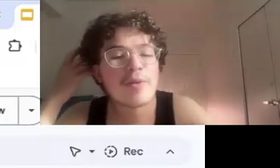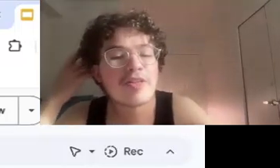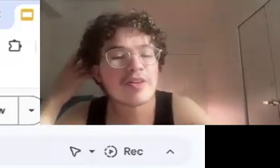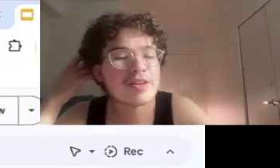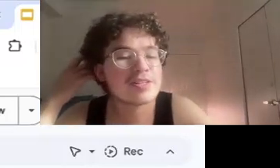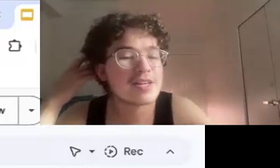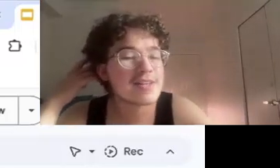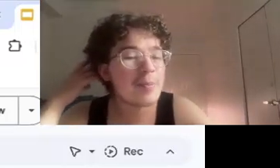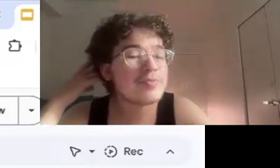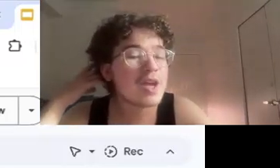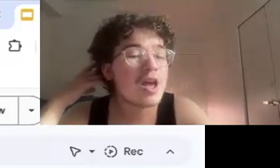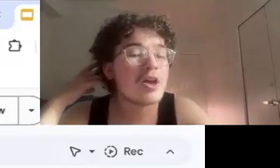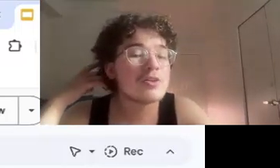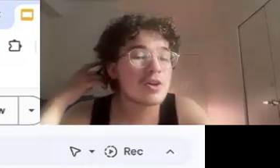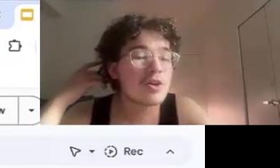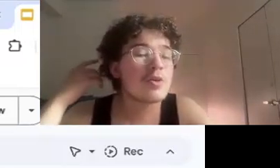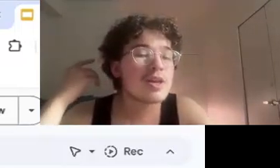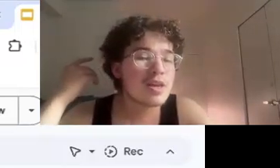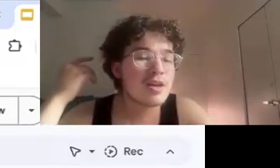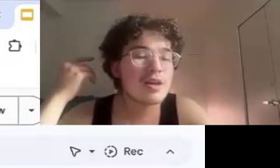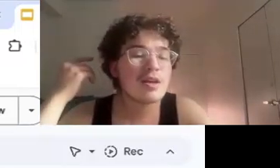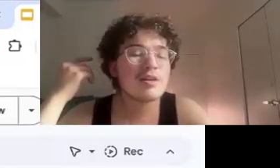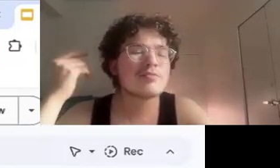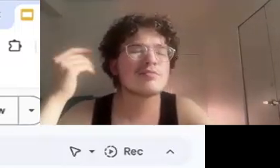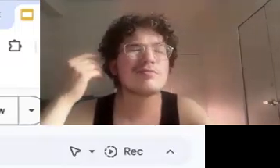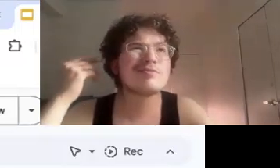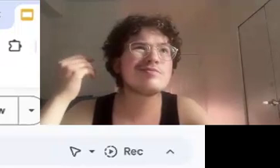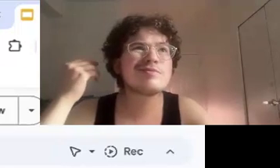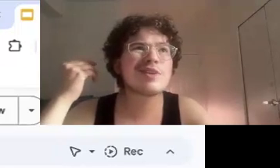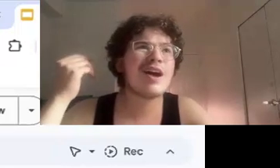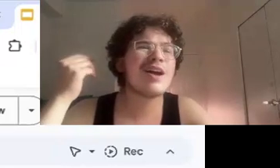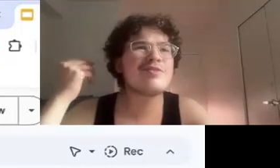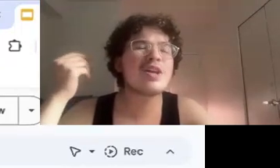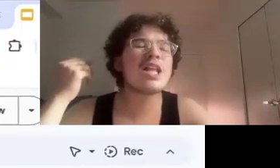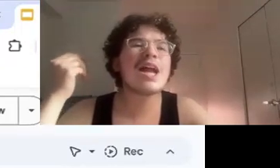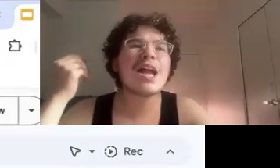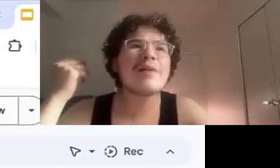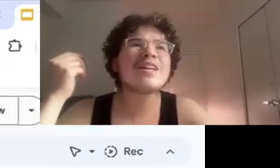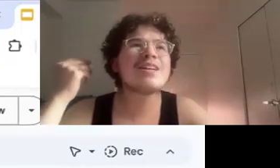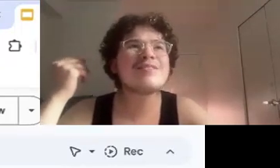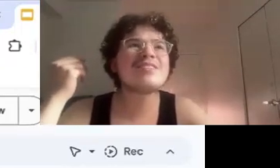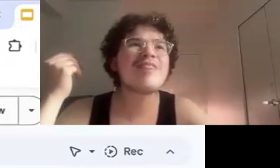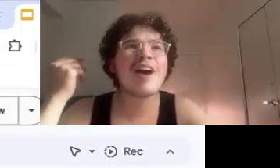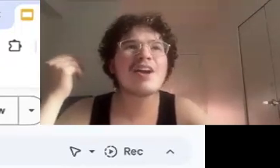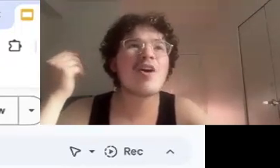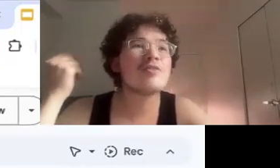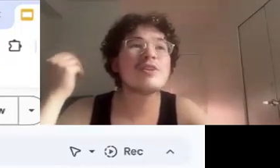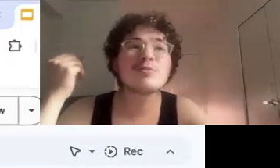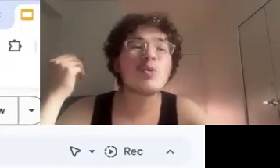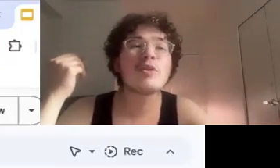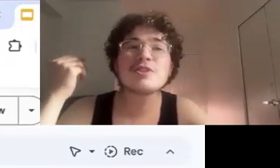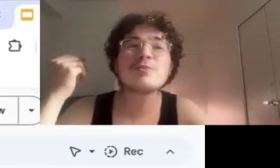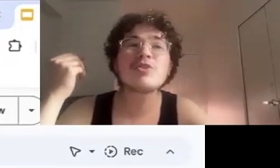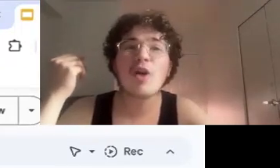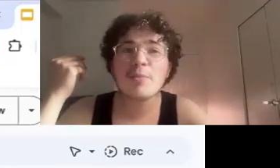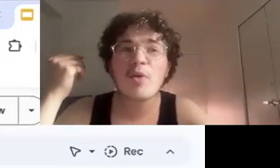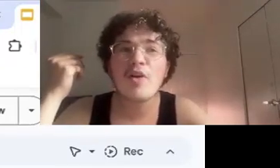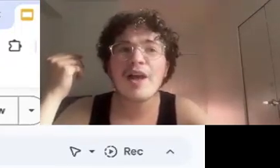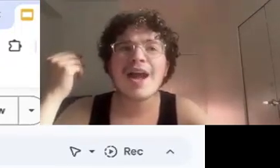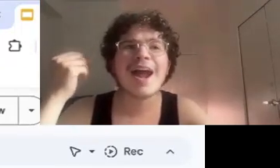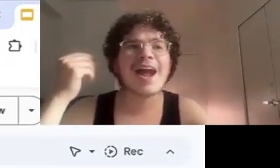generally, and created a role for the psychological profession within the legal system that hadn't